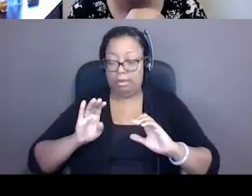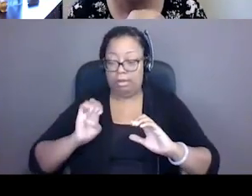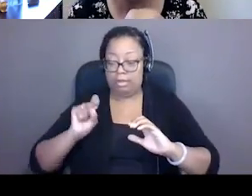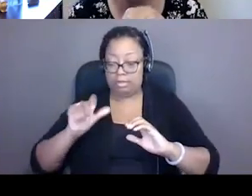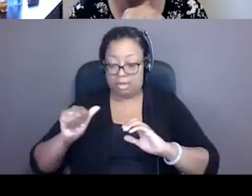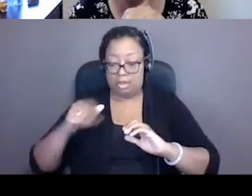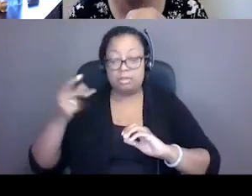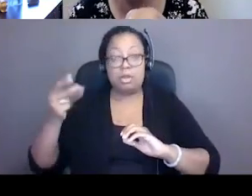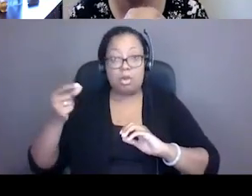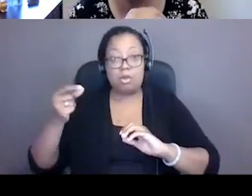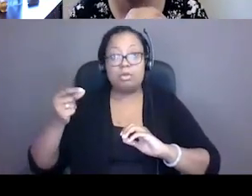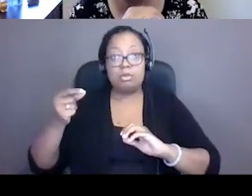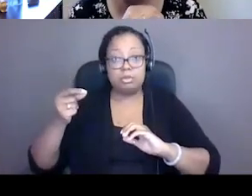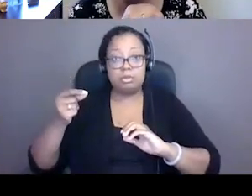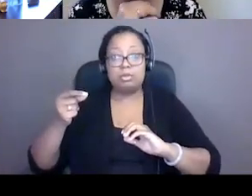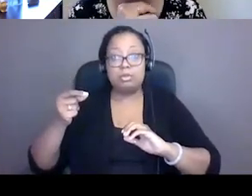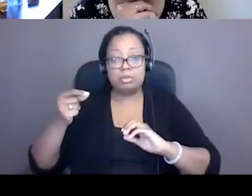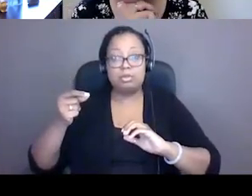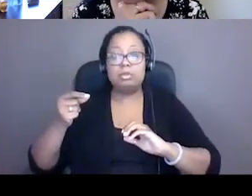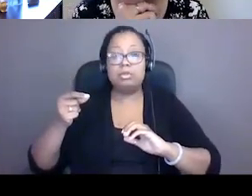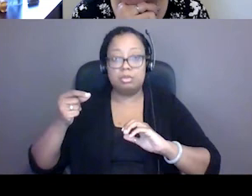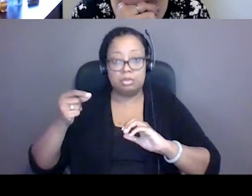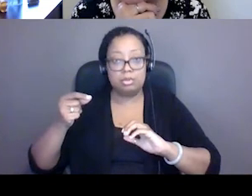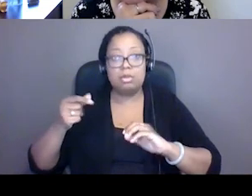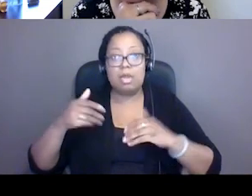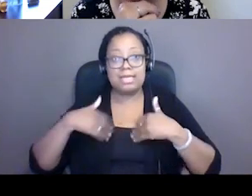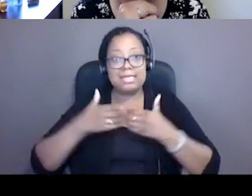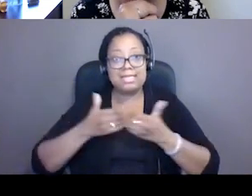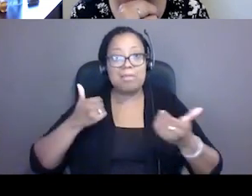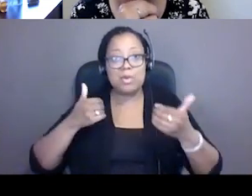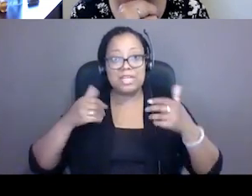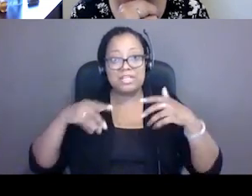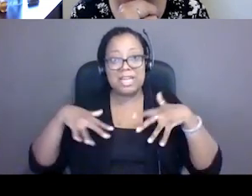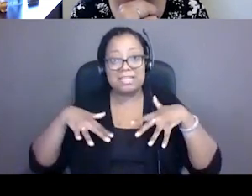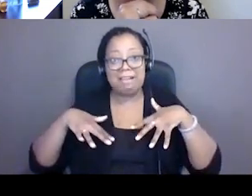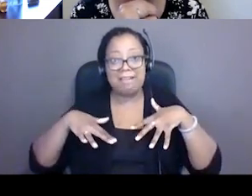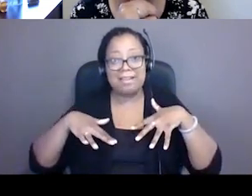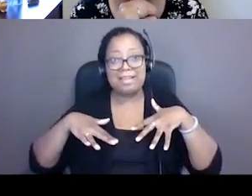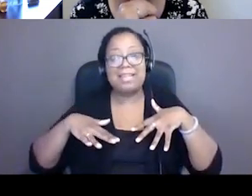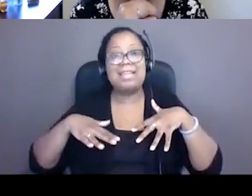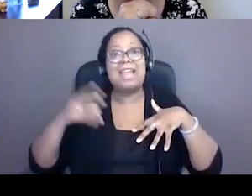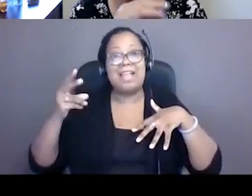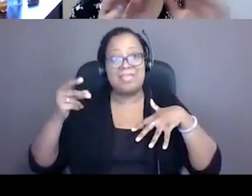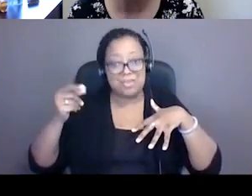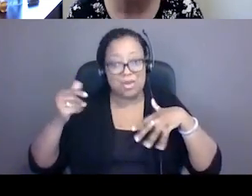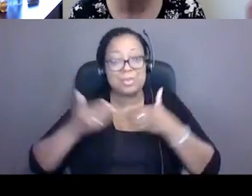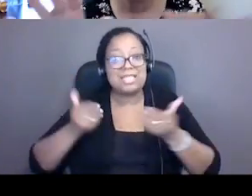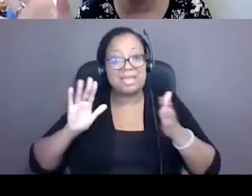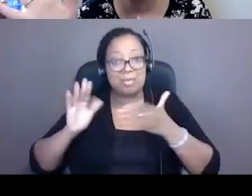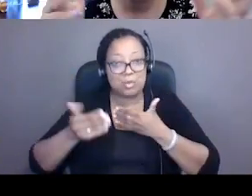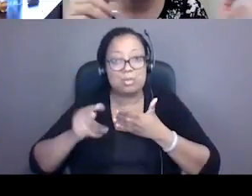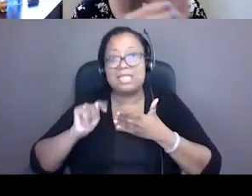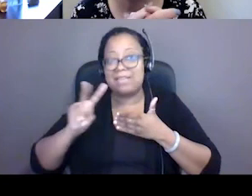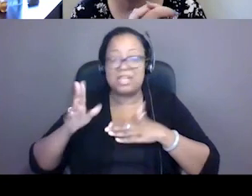dog developed a severe separation anxiety from her. And she kept him in a separate room with